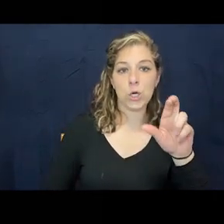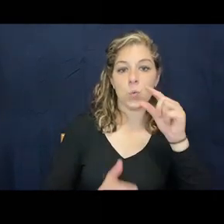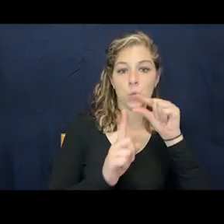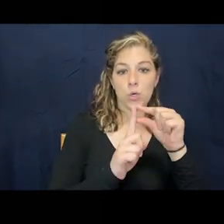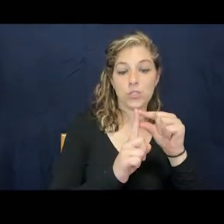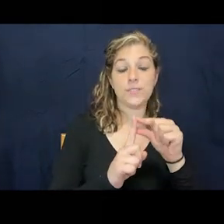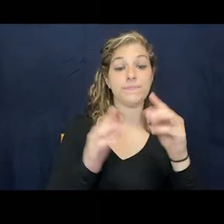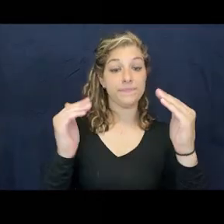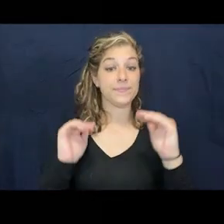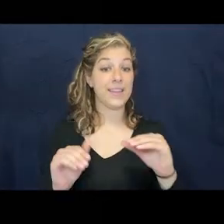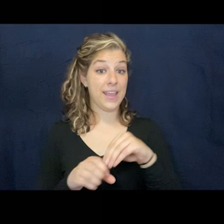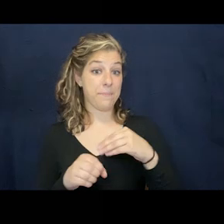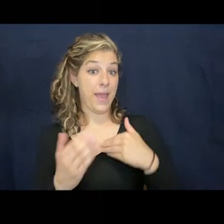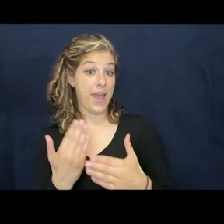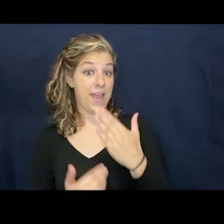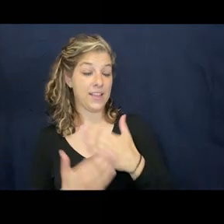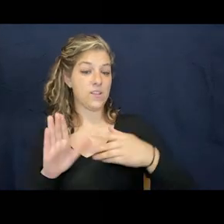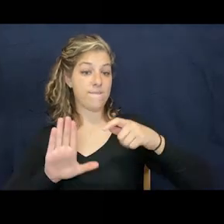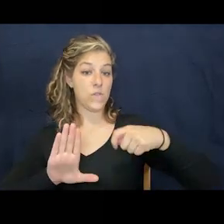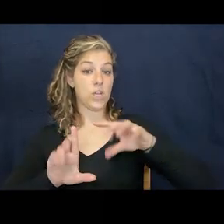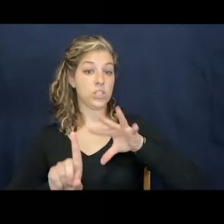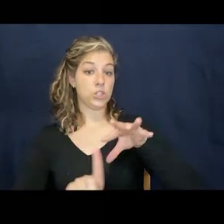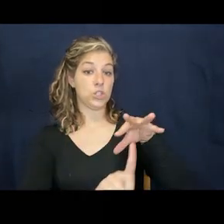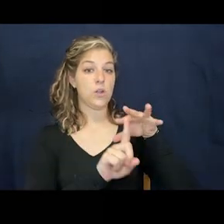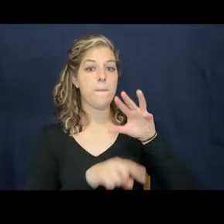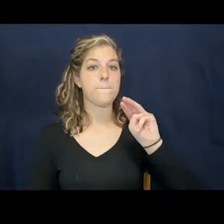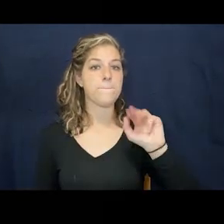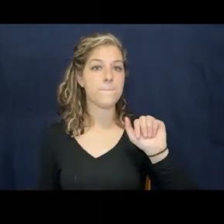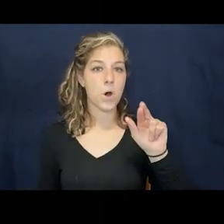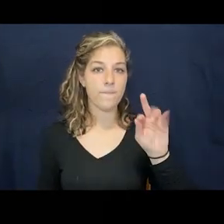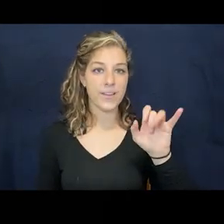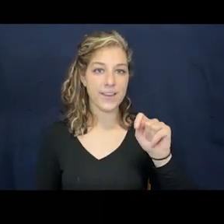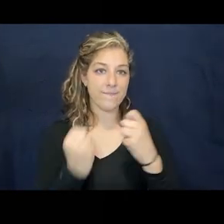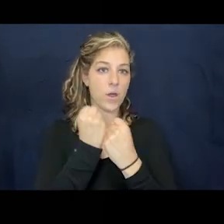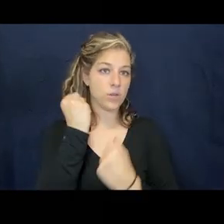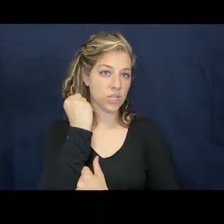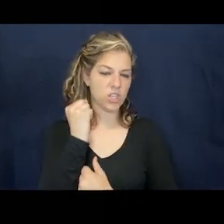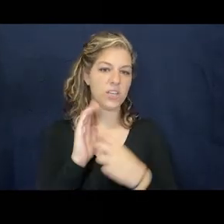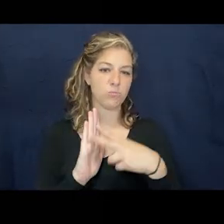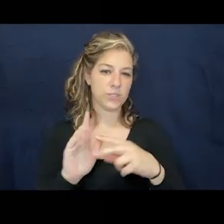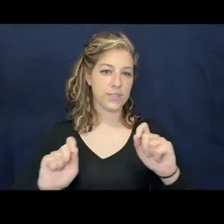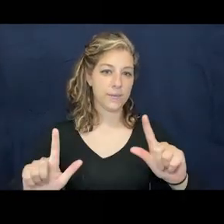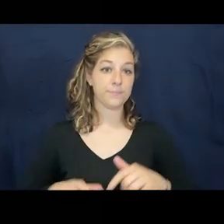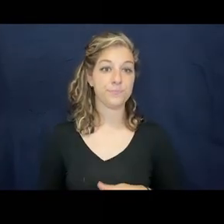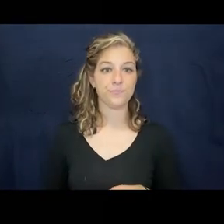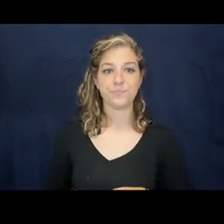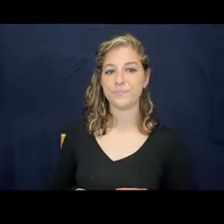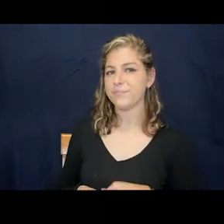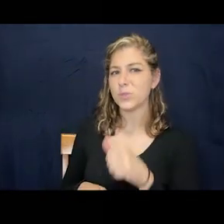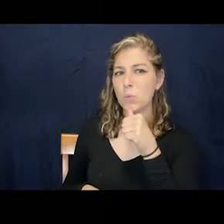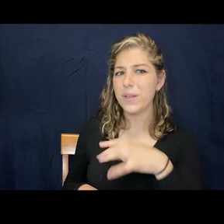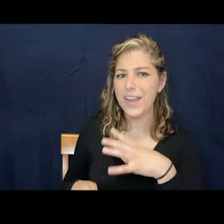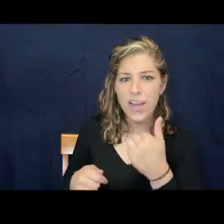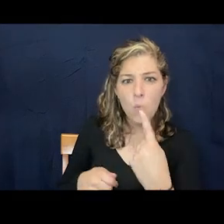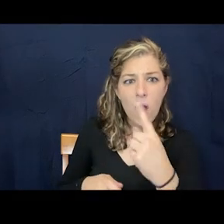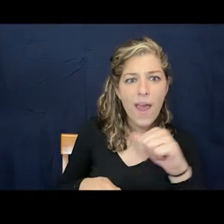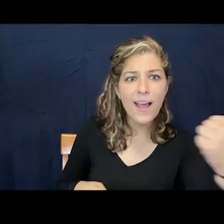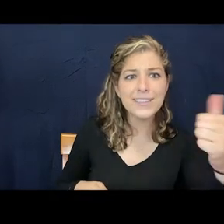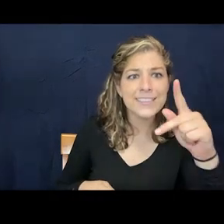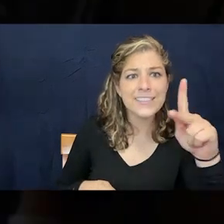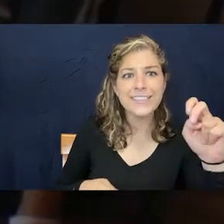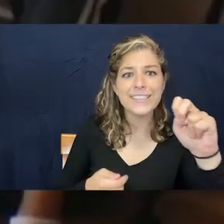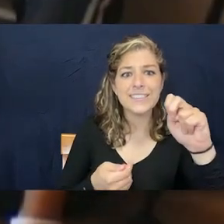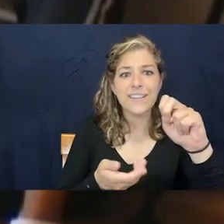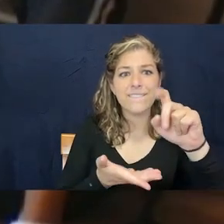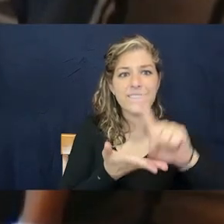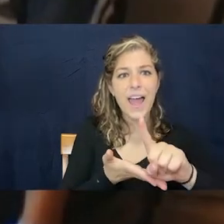vocals, and Carol Bayer Sager lyrics. In My Hands, documentary footage courtesy of the Marfan Foundation.